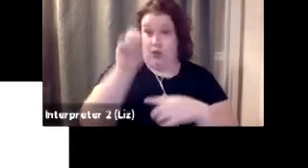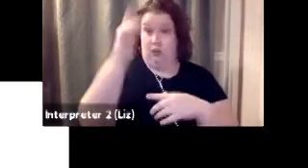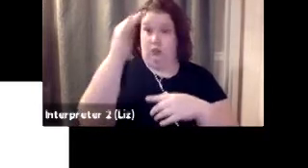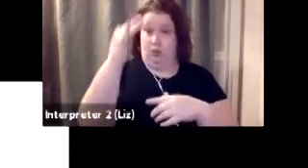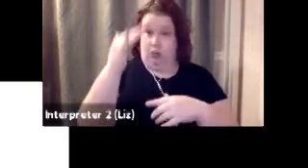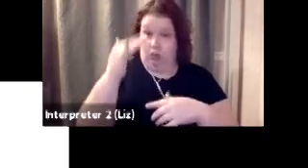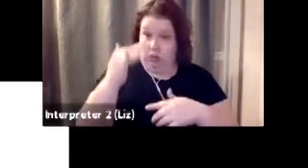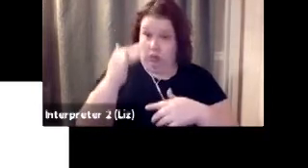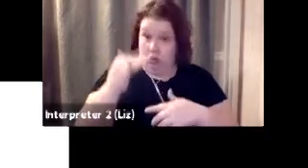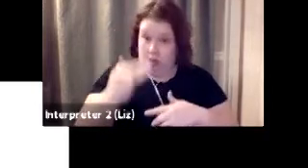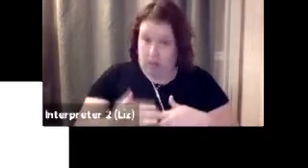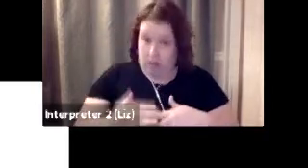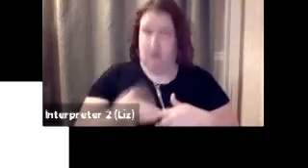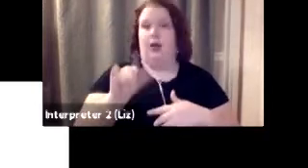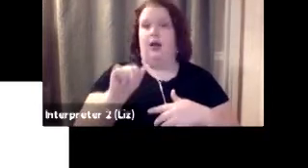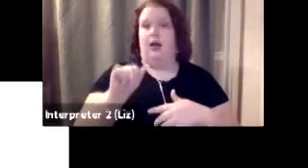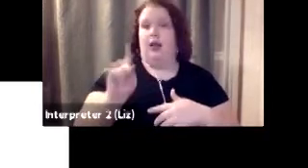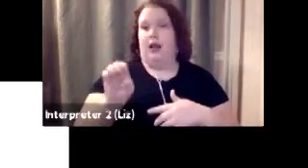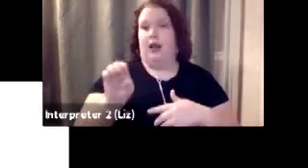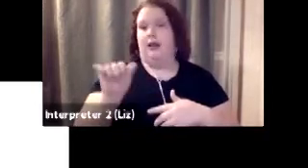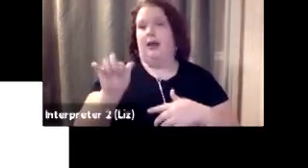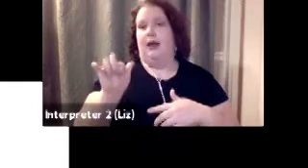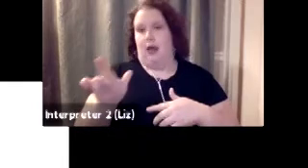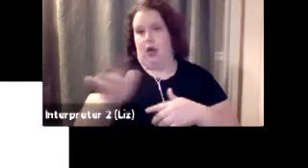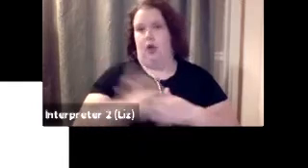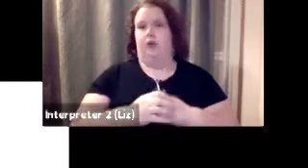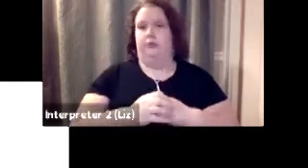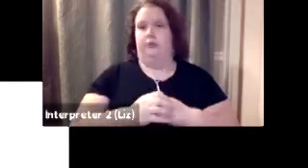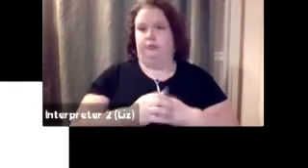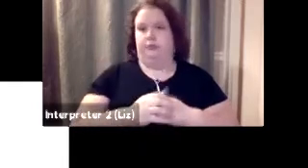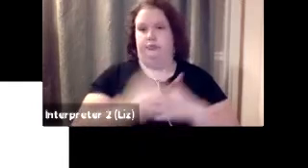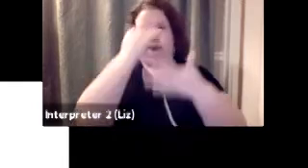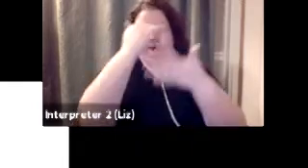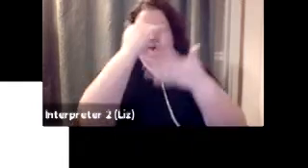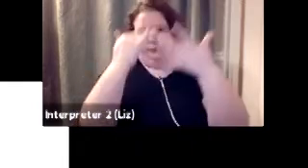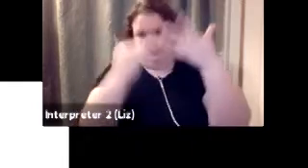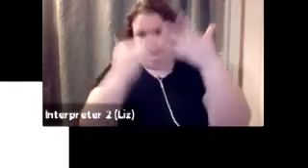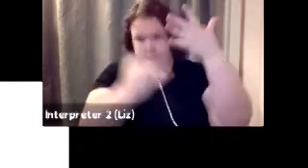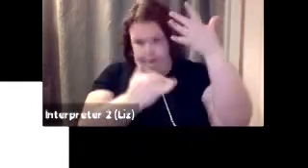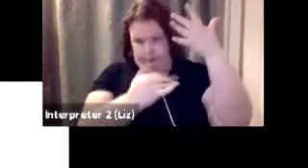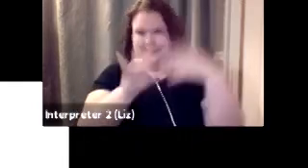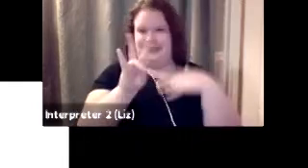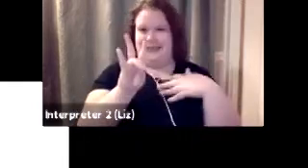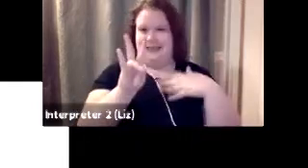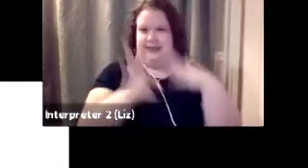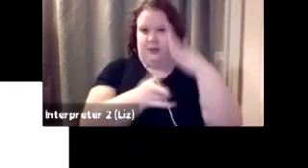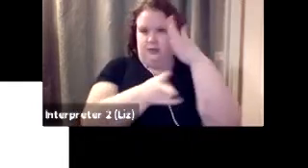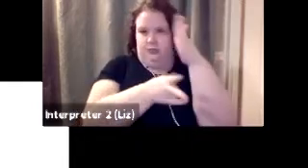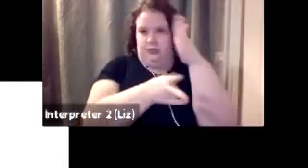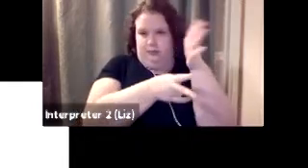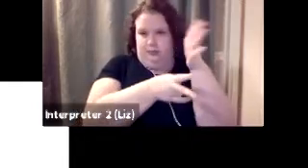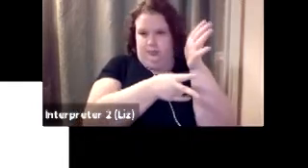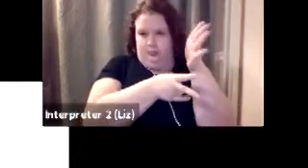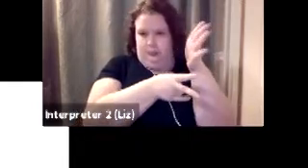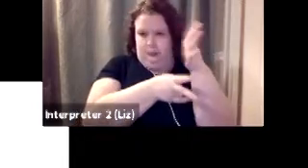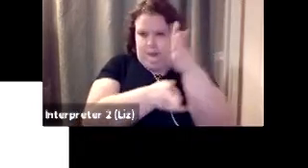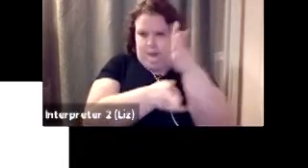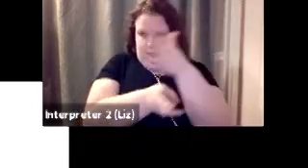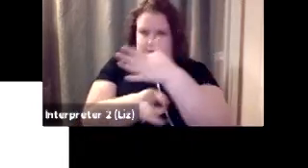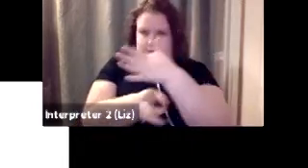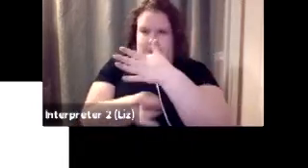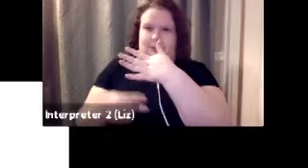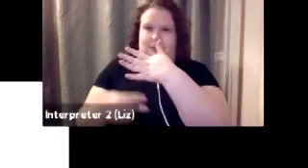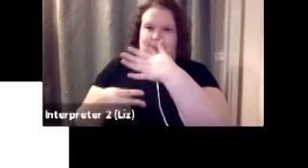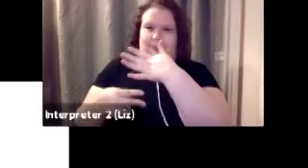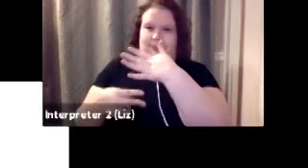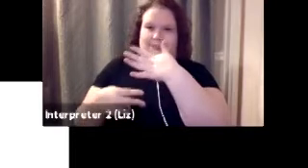Highland, J Hines, and Bells Hill, and finally Lake Eyre Montessori. As we look at the second category of schools, those